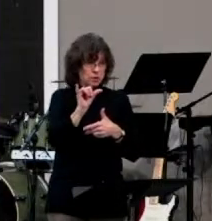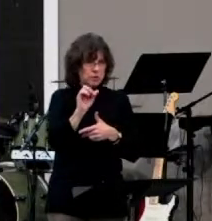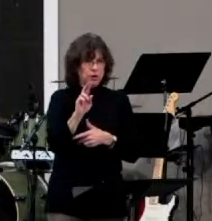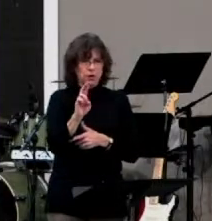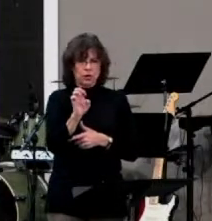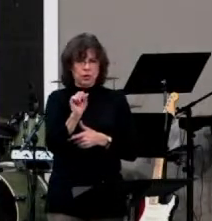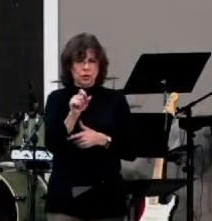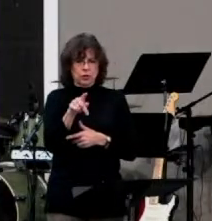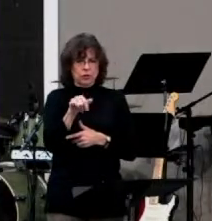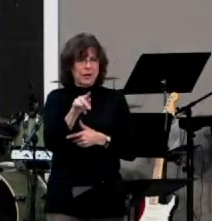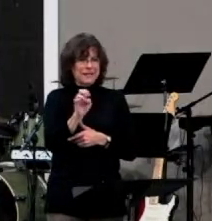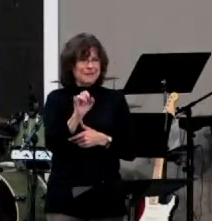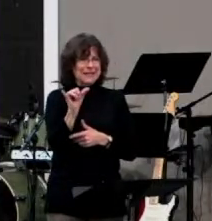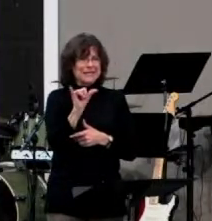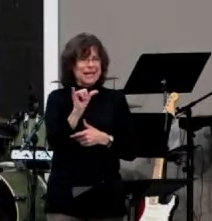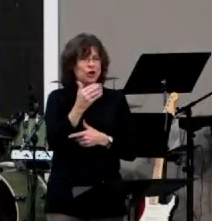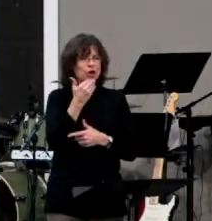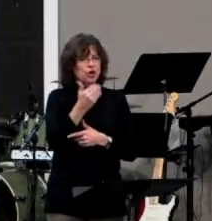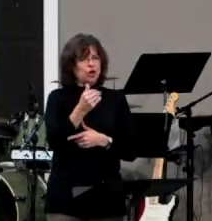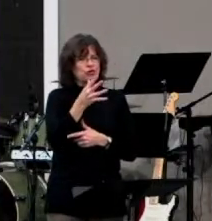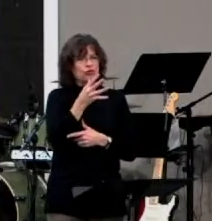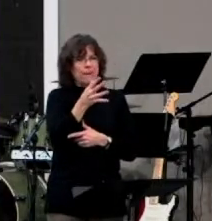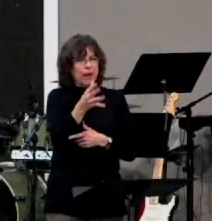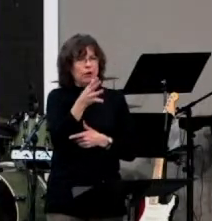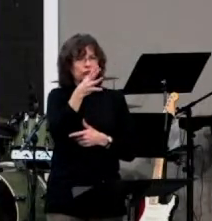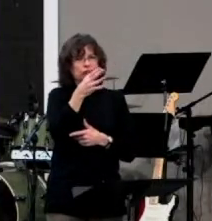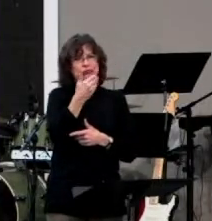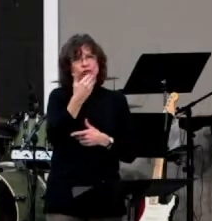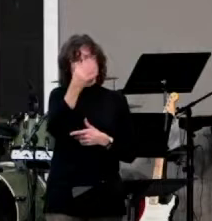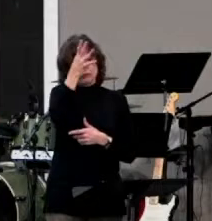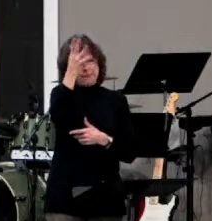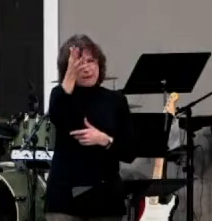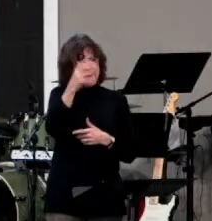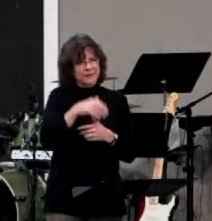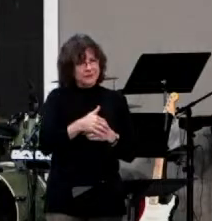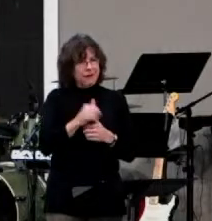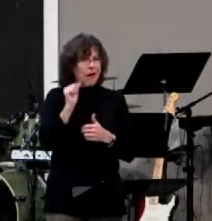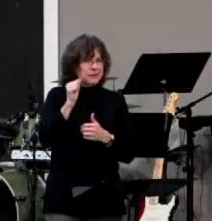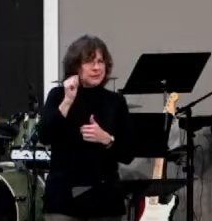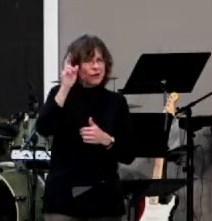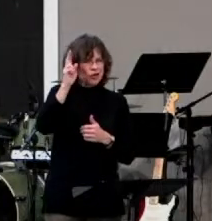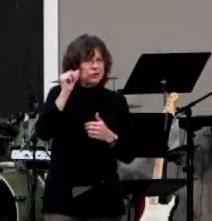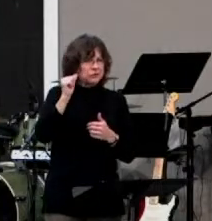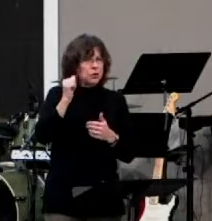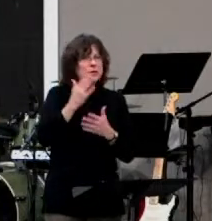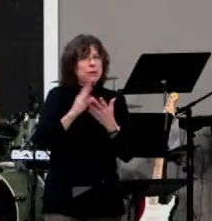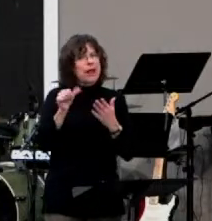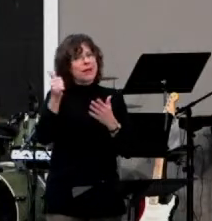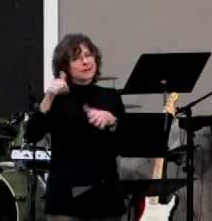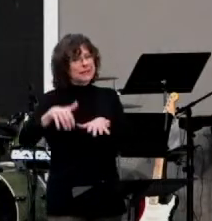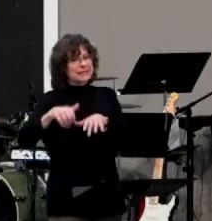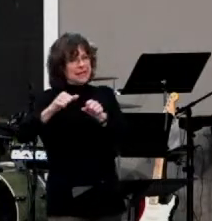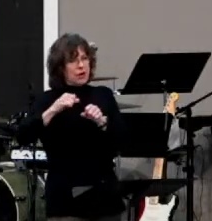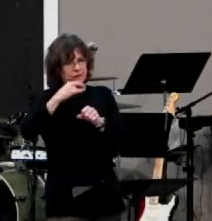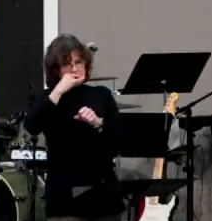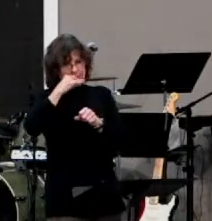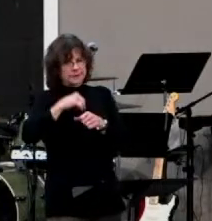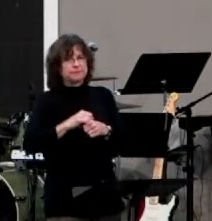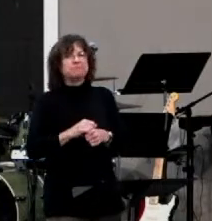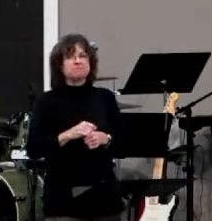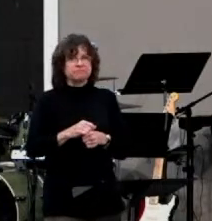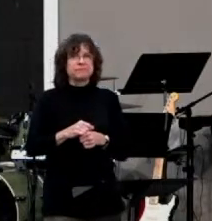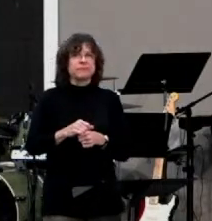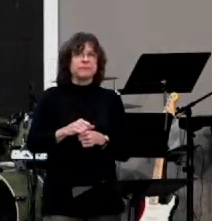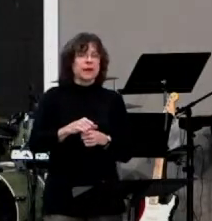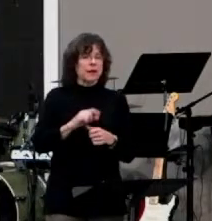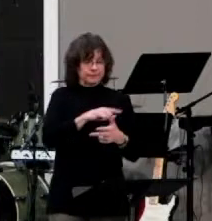auntie, uncle, grandma, grandpa to a child who is in foster care or who has been adopted. Upstream. Now, you